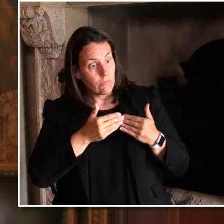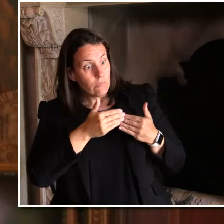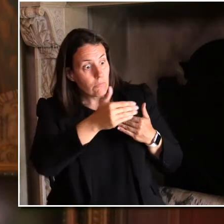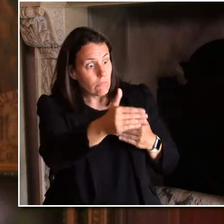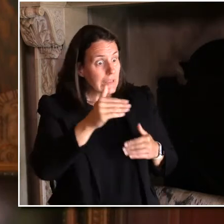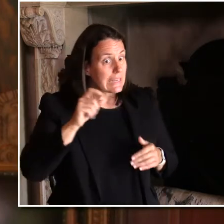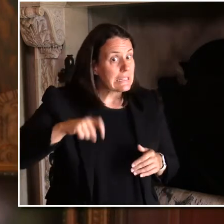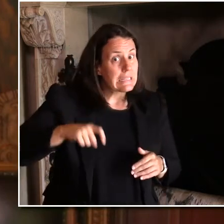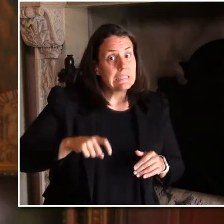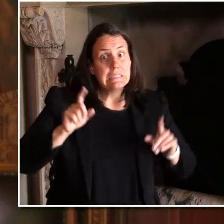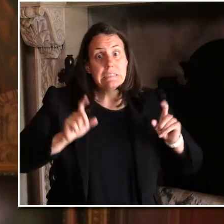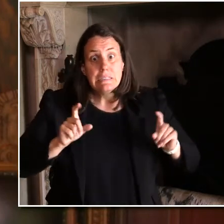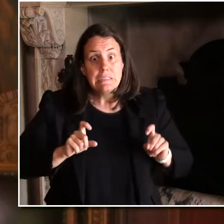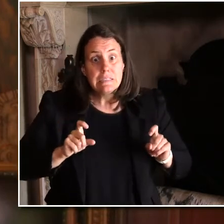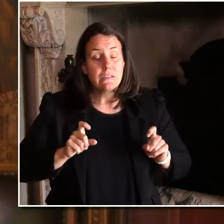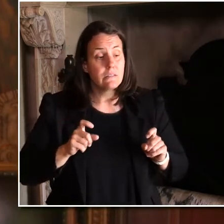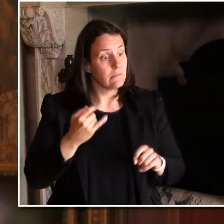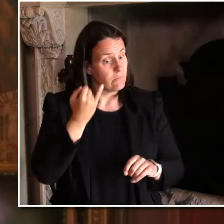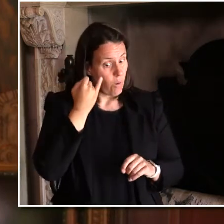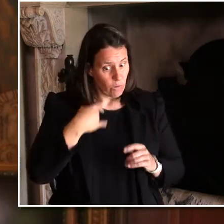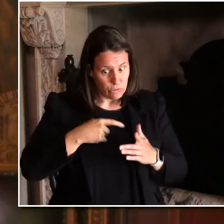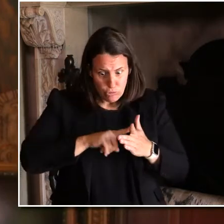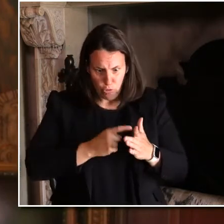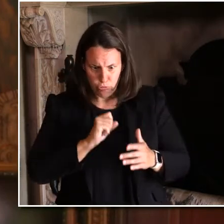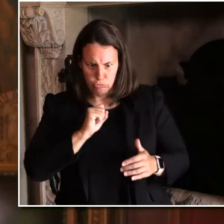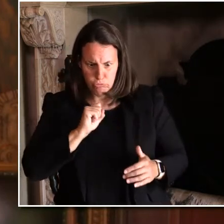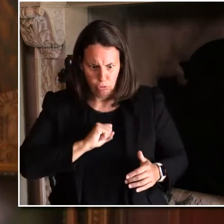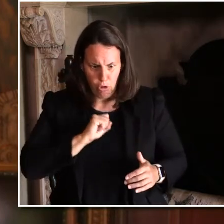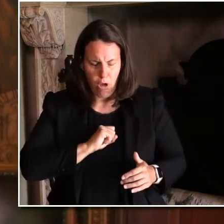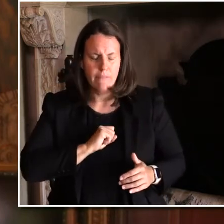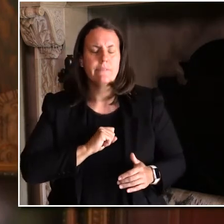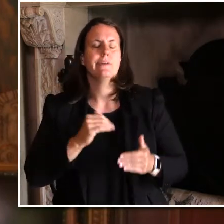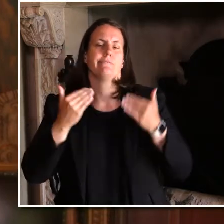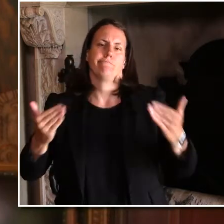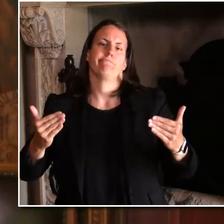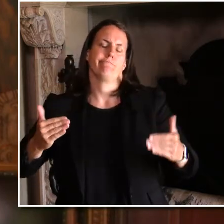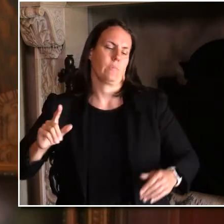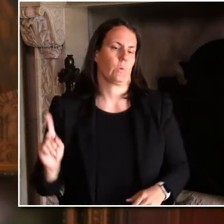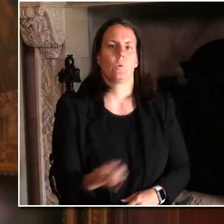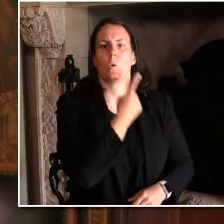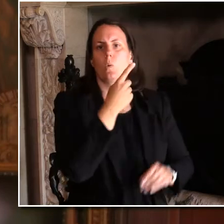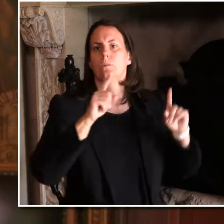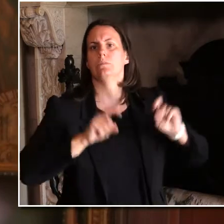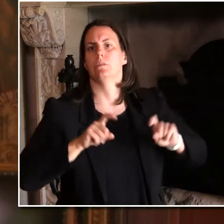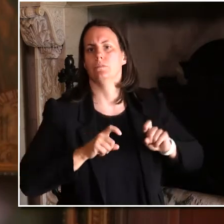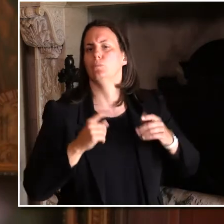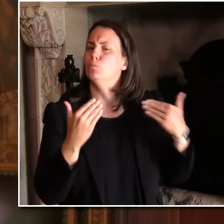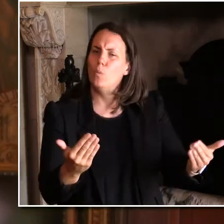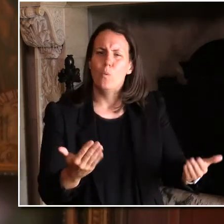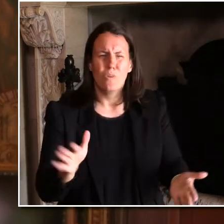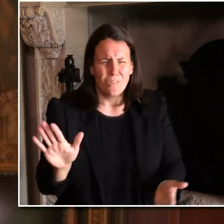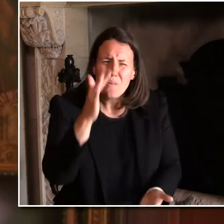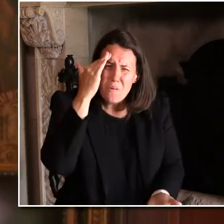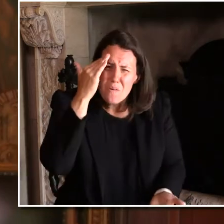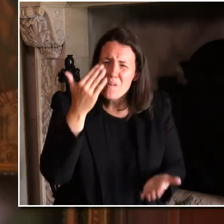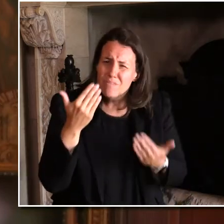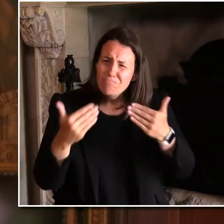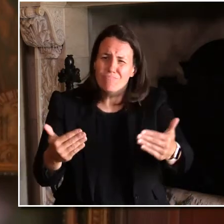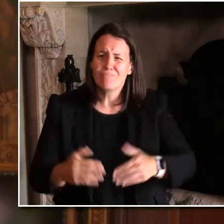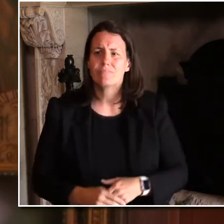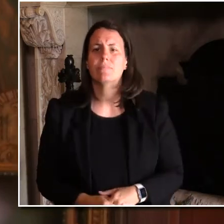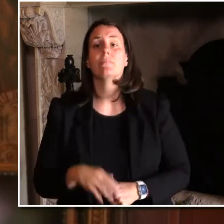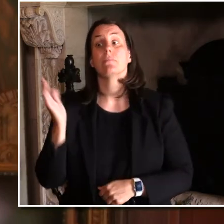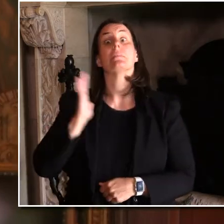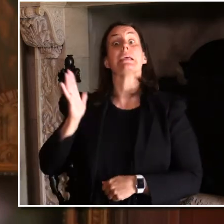with respiratory symptoms, people coming down with a cold or flu-like symptoms should get tested. Even in the past when that hasn't been the case, because we know that a